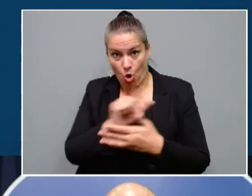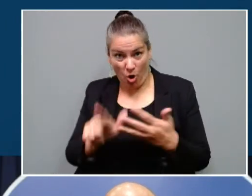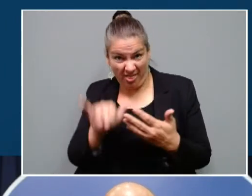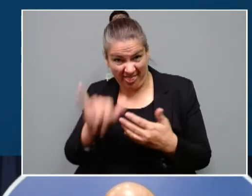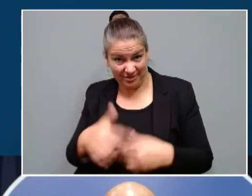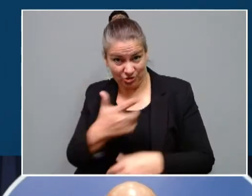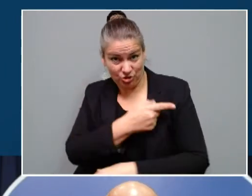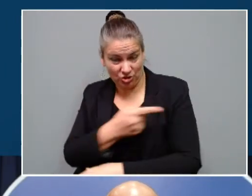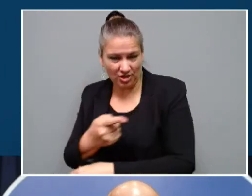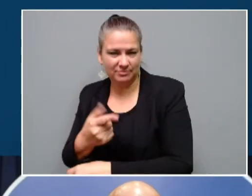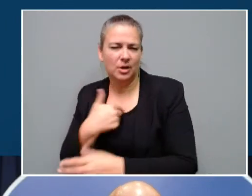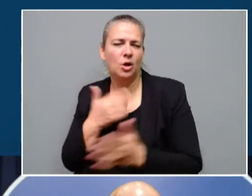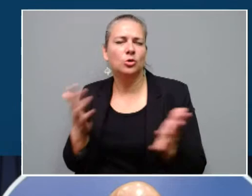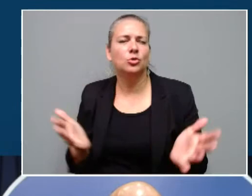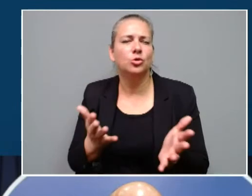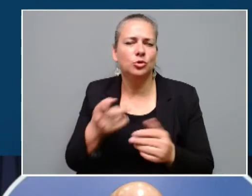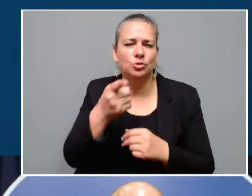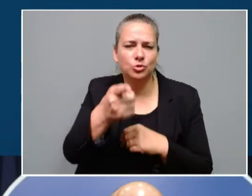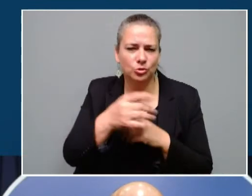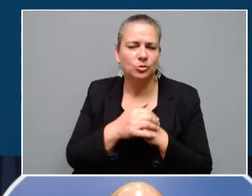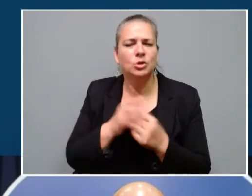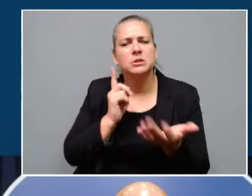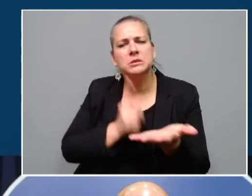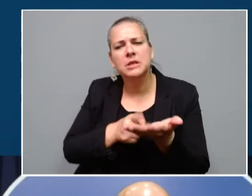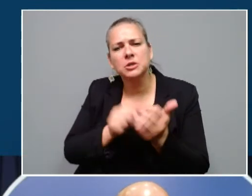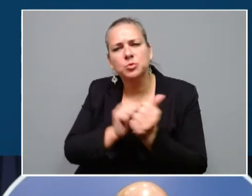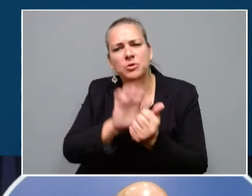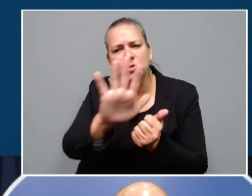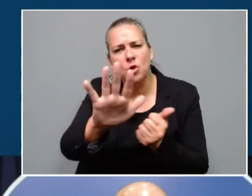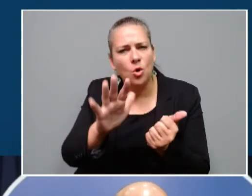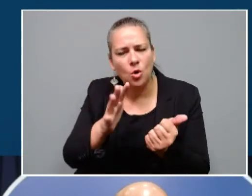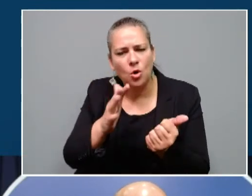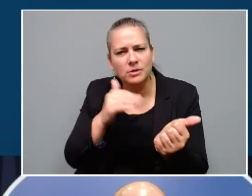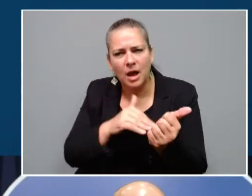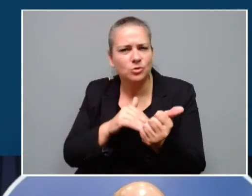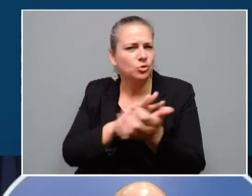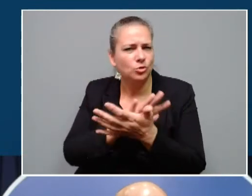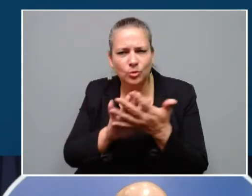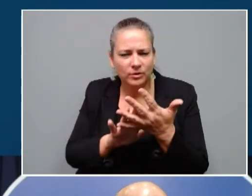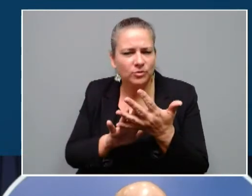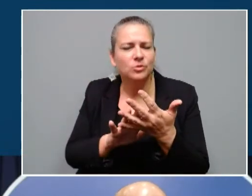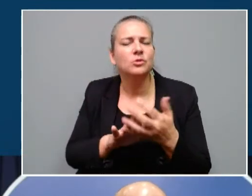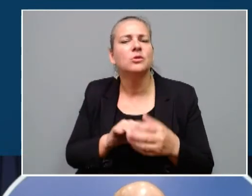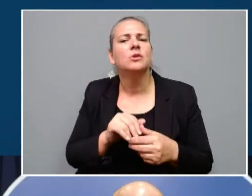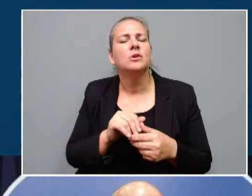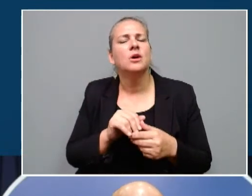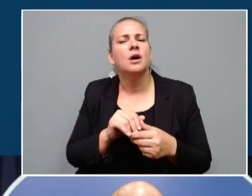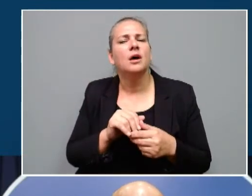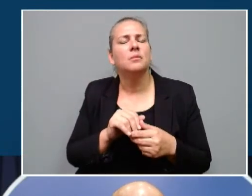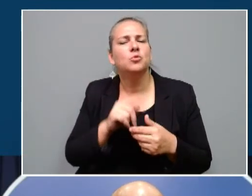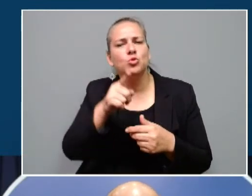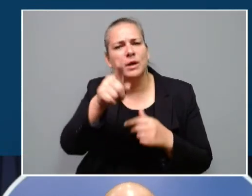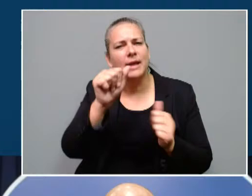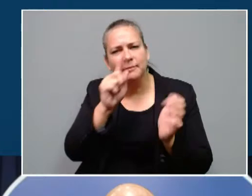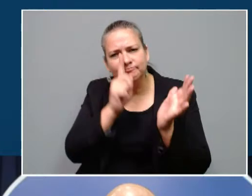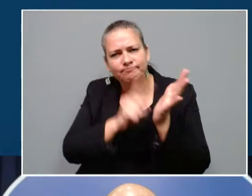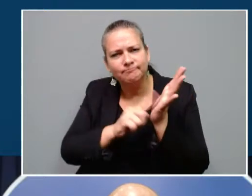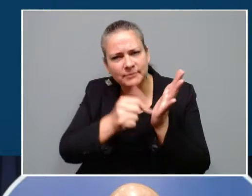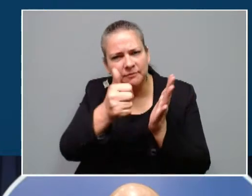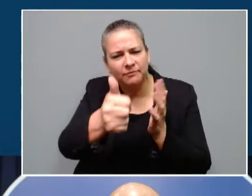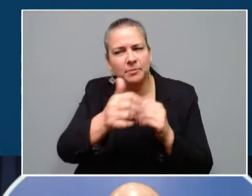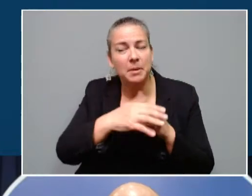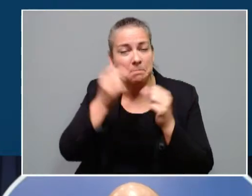your personal healthcare provider who, if they're vaccinating, may have access to these. But since a lot of offices have